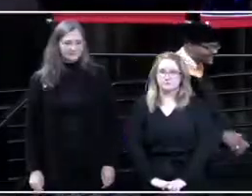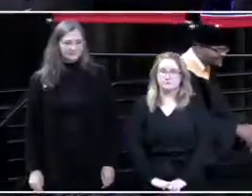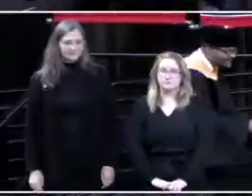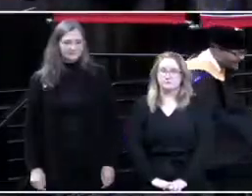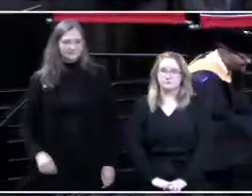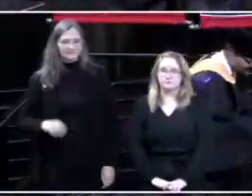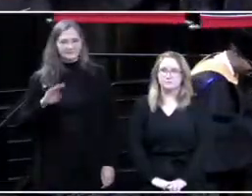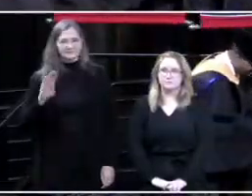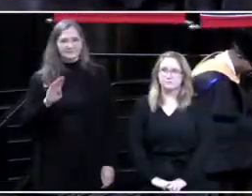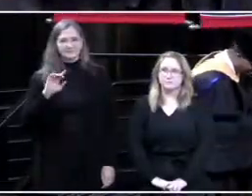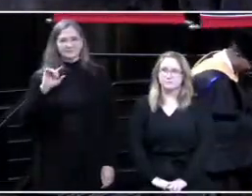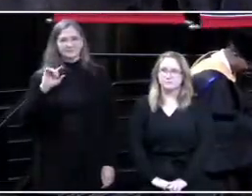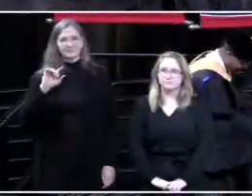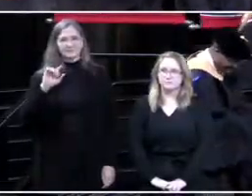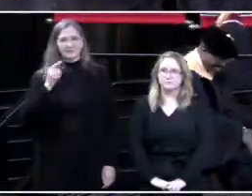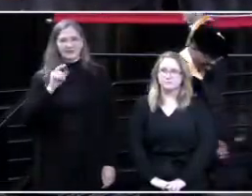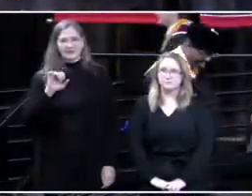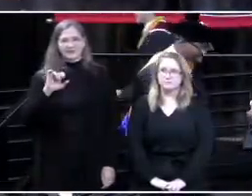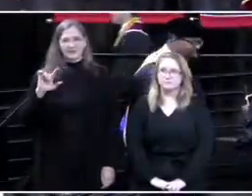Reagan Gill Newsom.